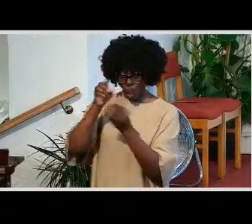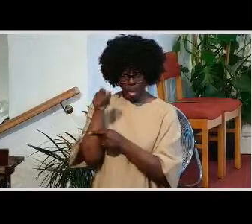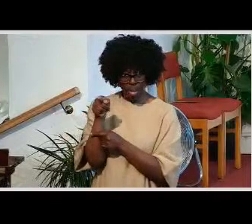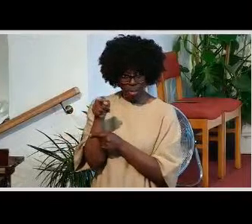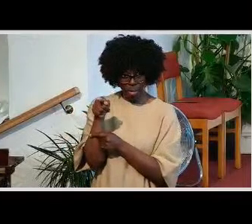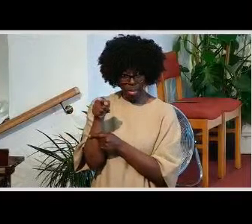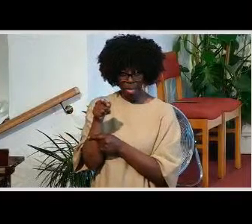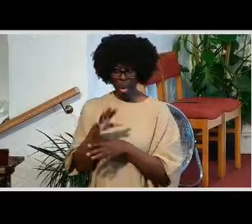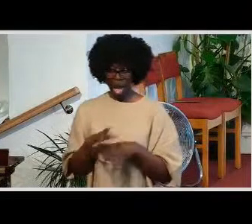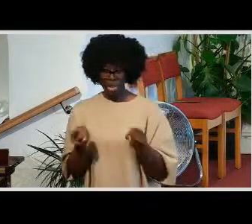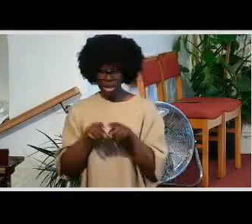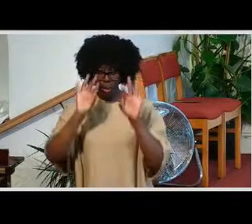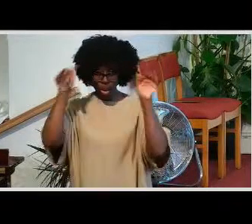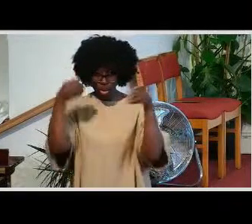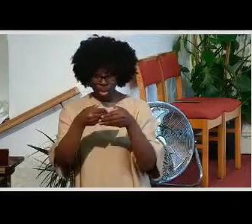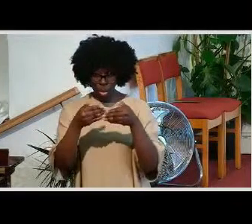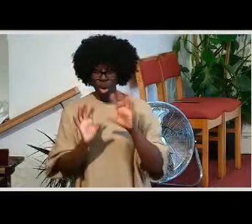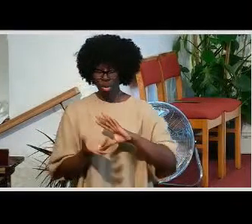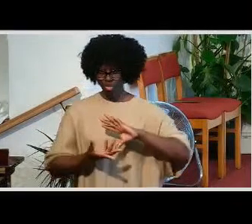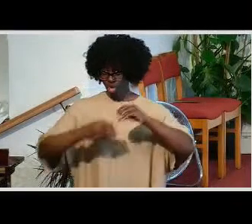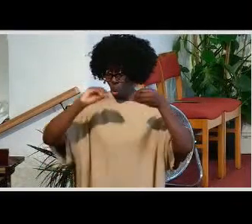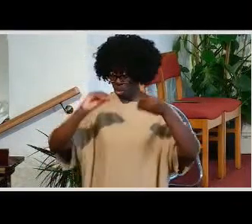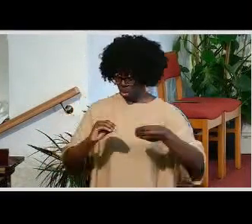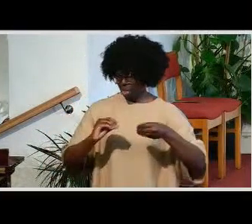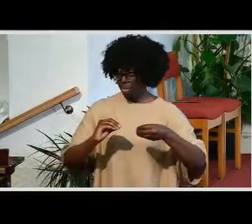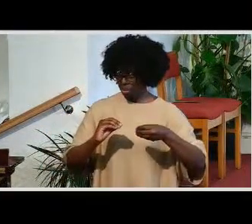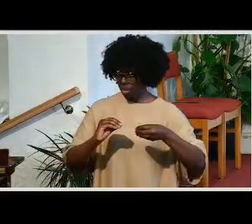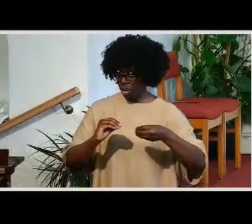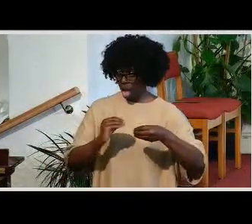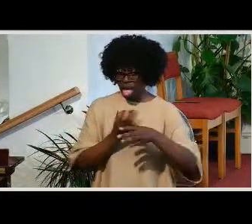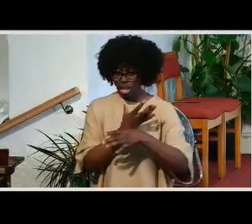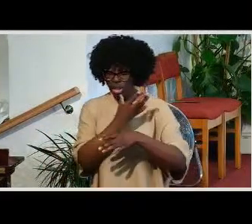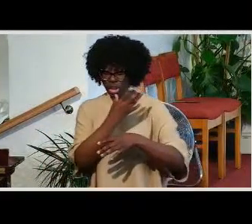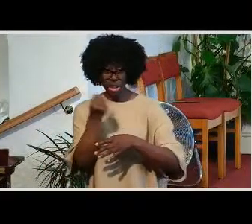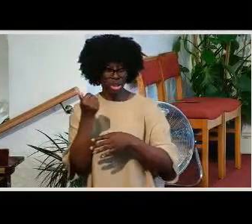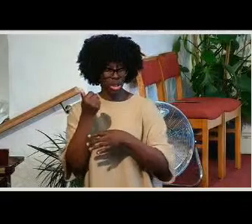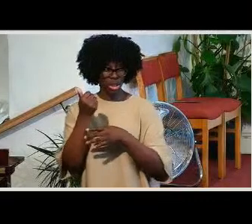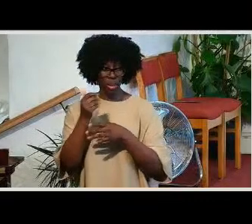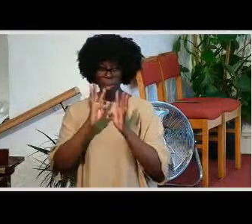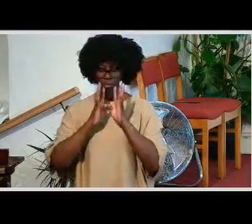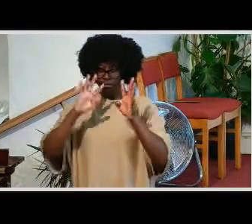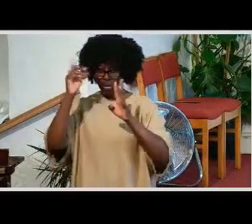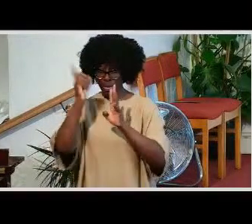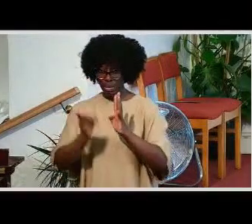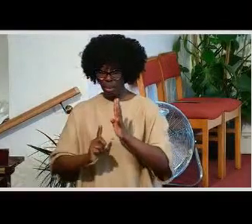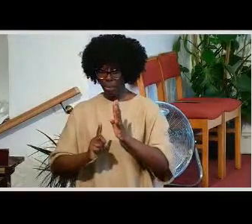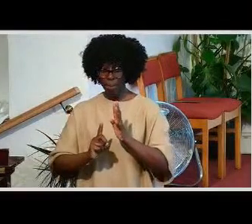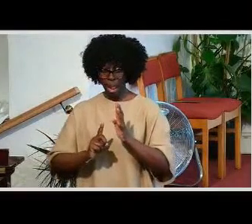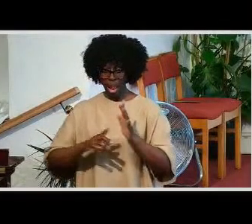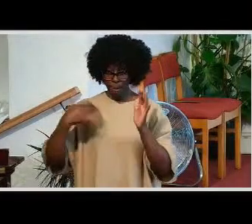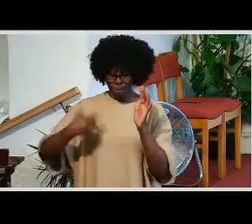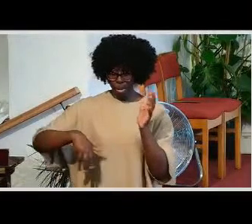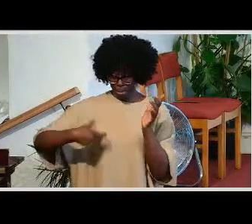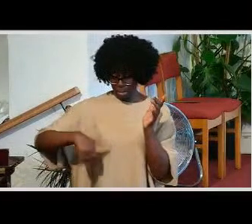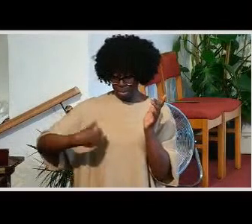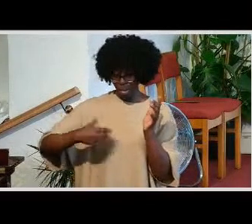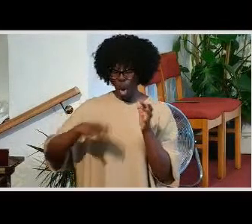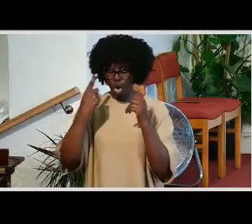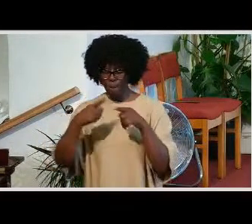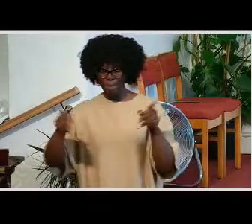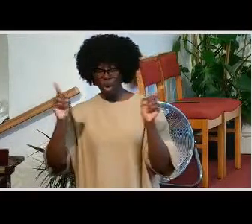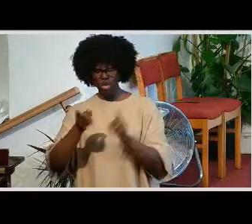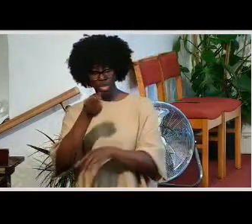the most talented musicians in the globe are autistic. Some of the most talented